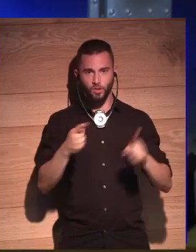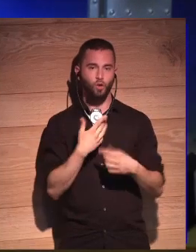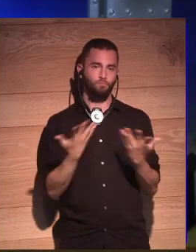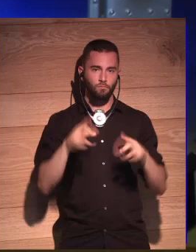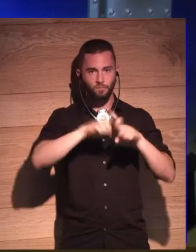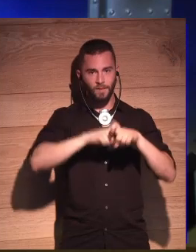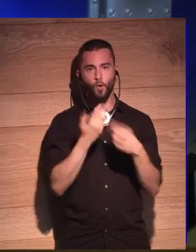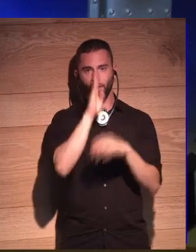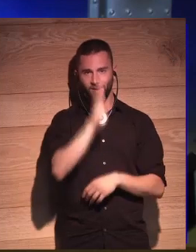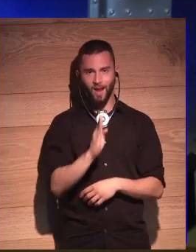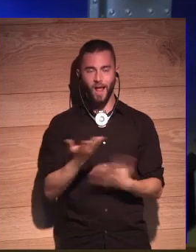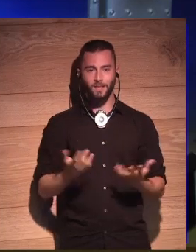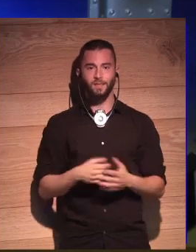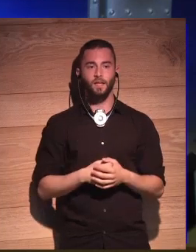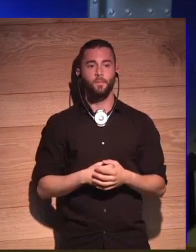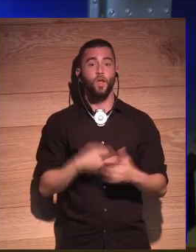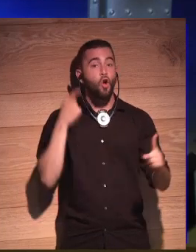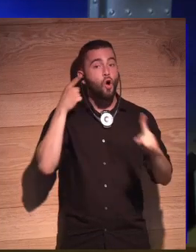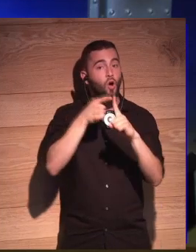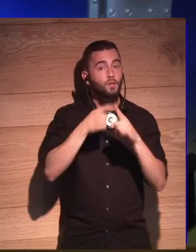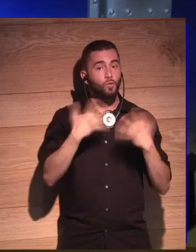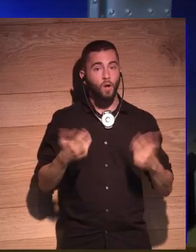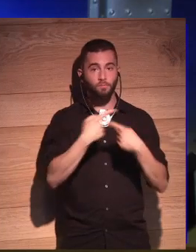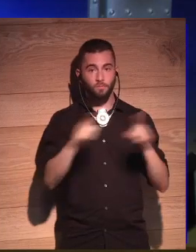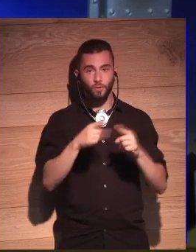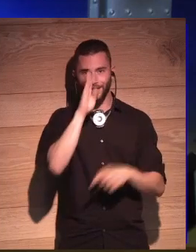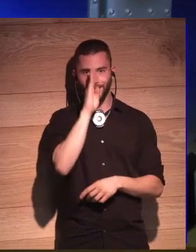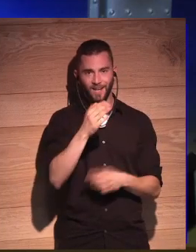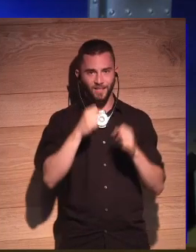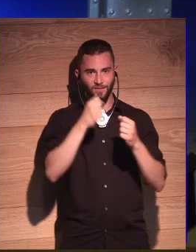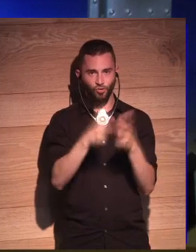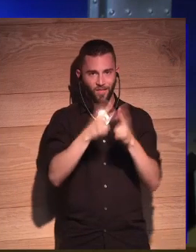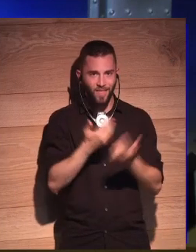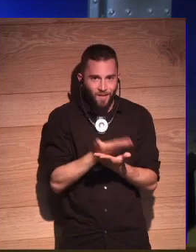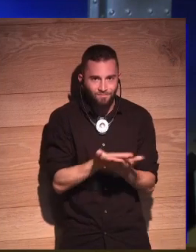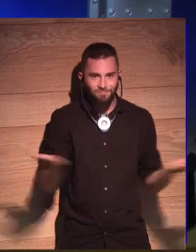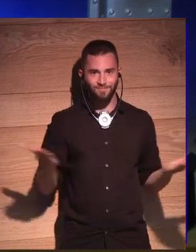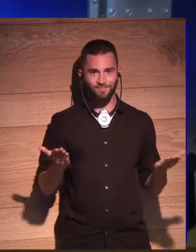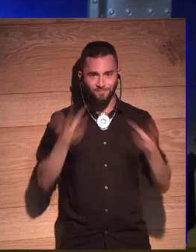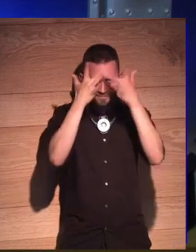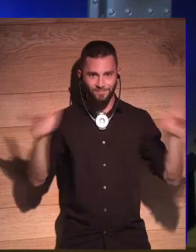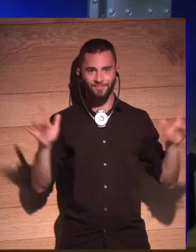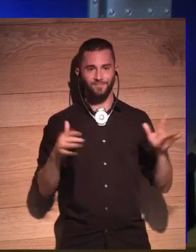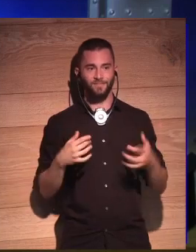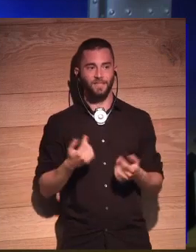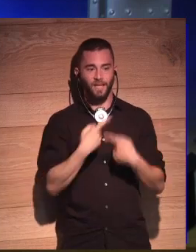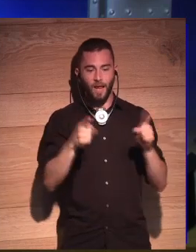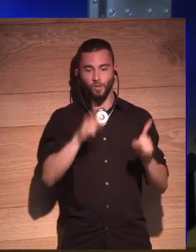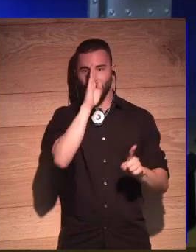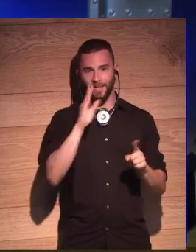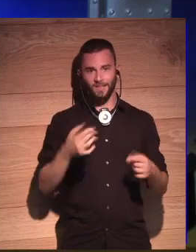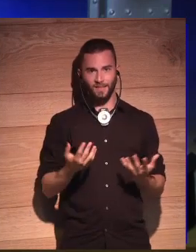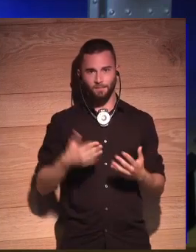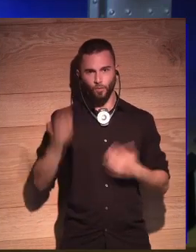train professional musicians, classical musicians, but our goal is also to bring classical music to society, to be